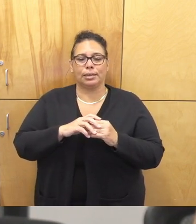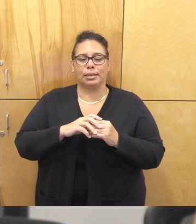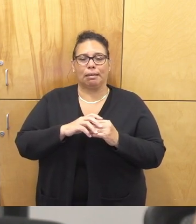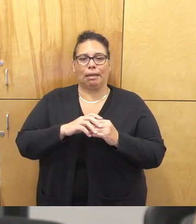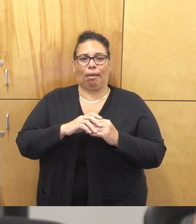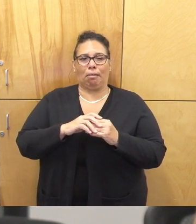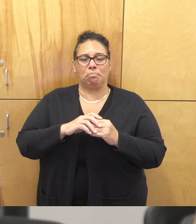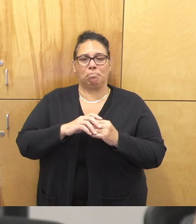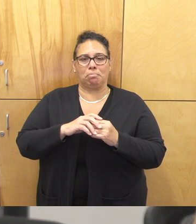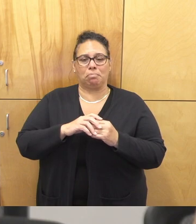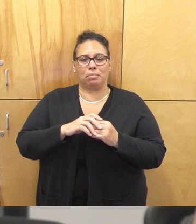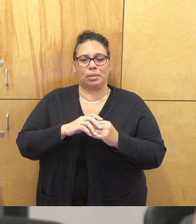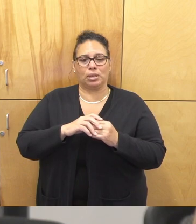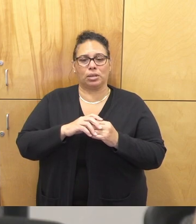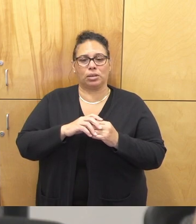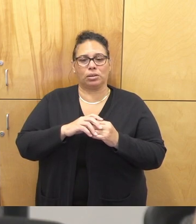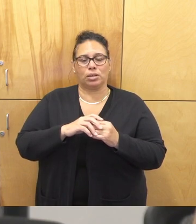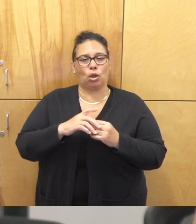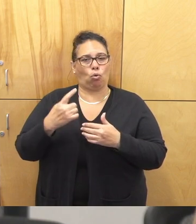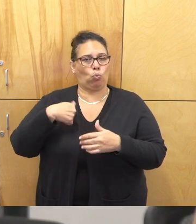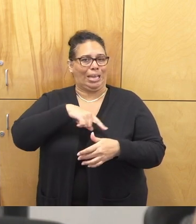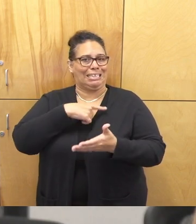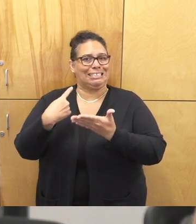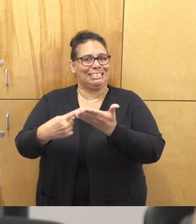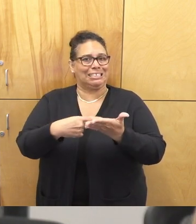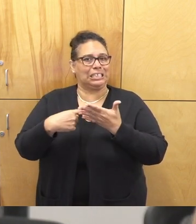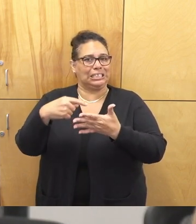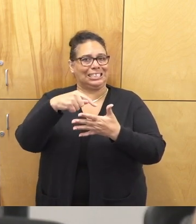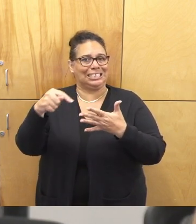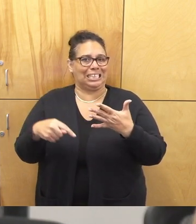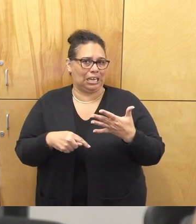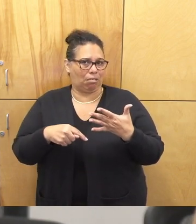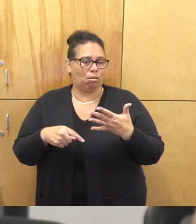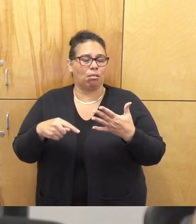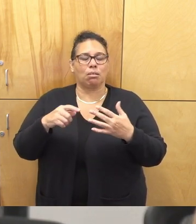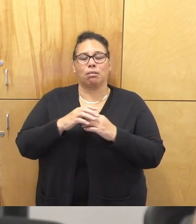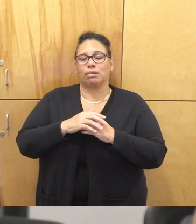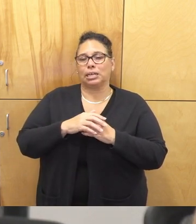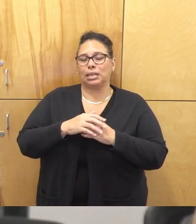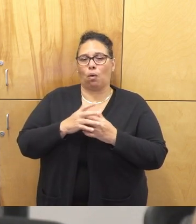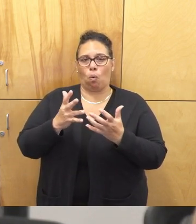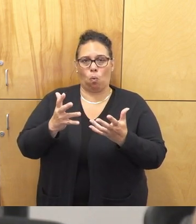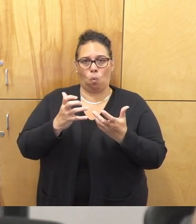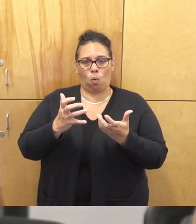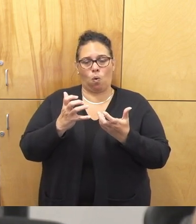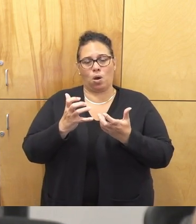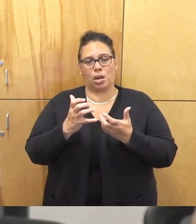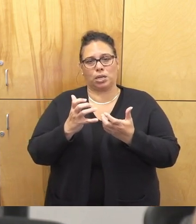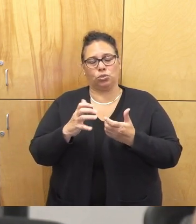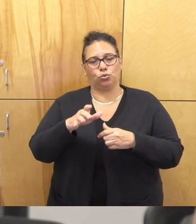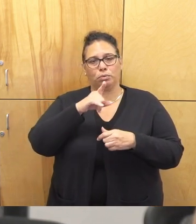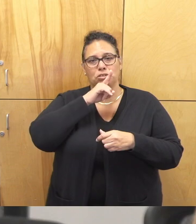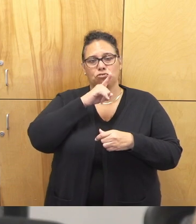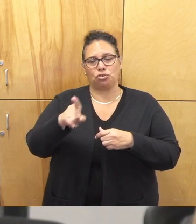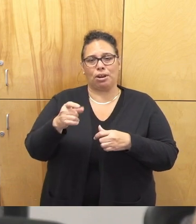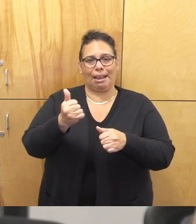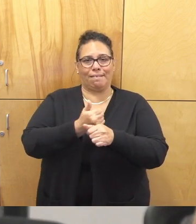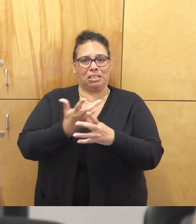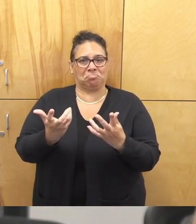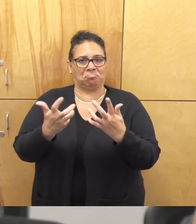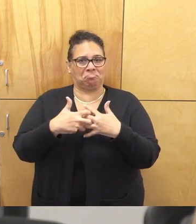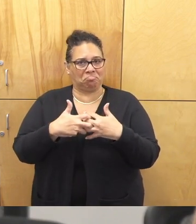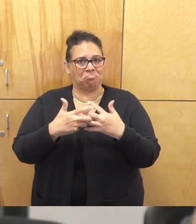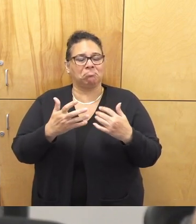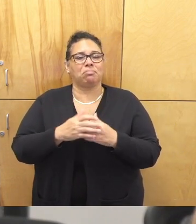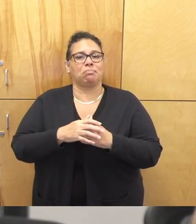facility, and we discussed this in detail with him, and he basically wanted to make sure that everything fit and